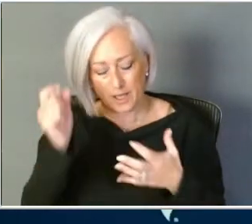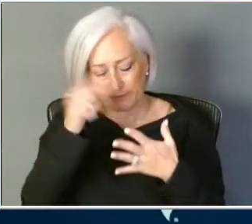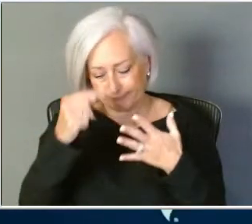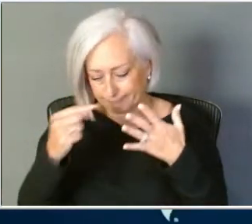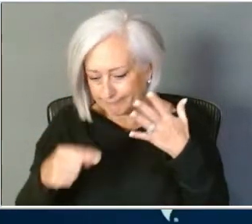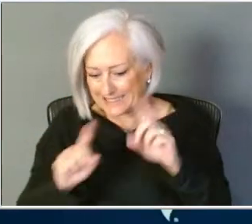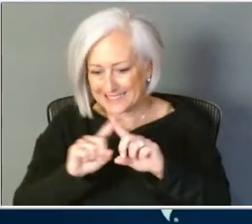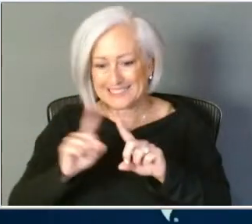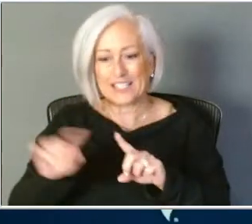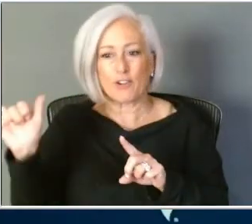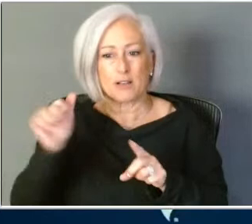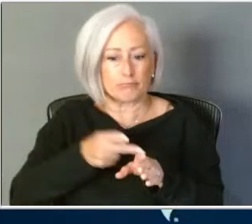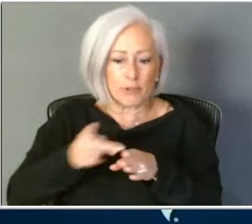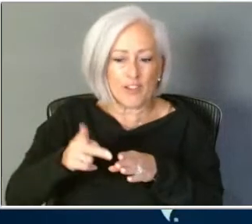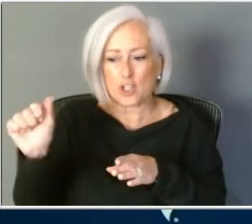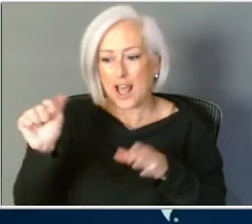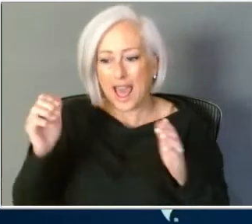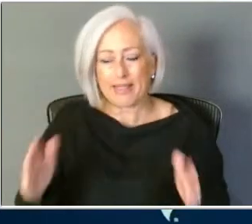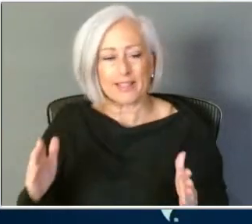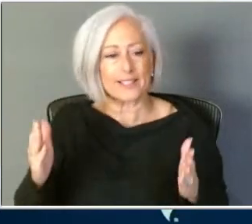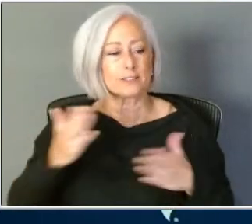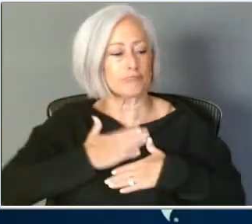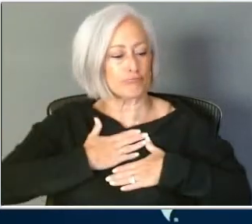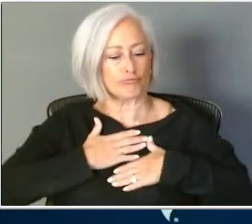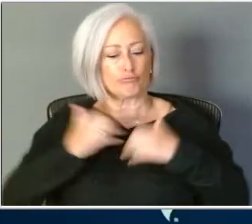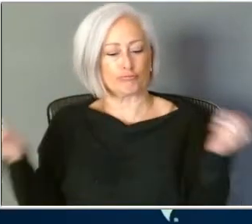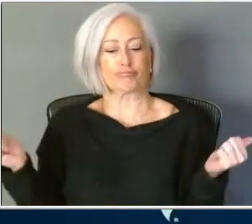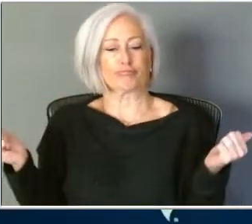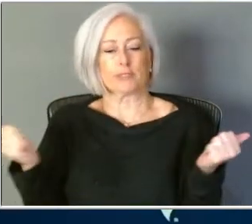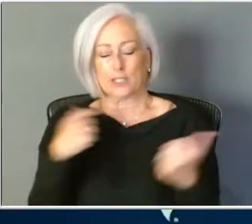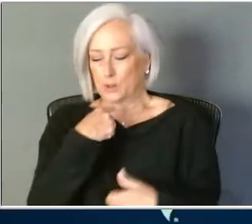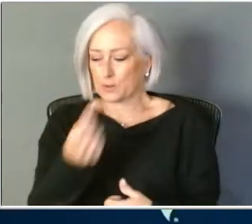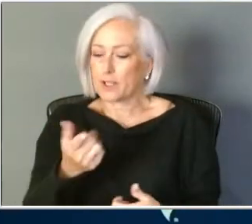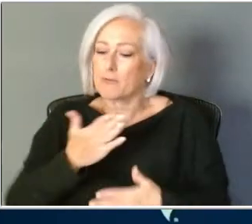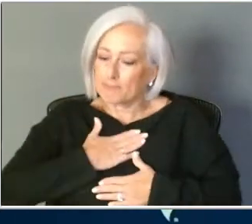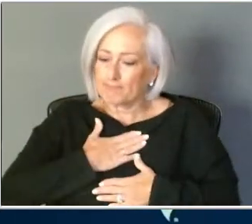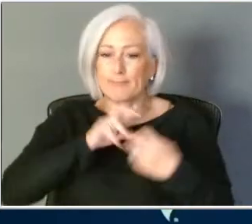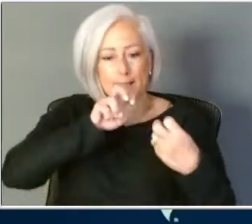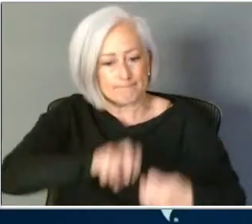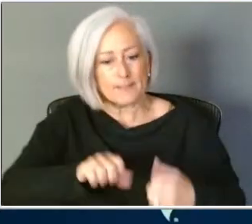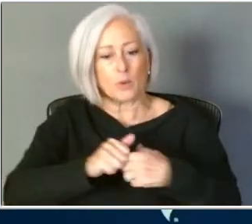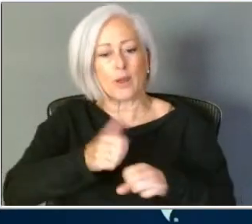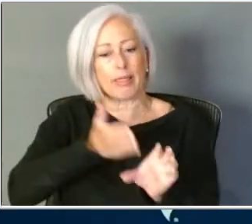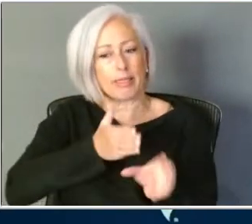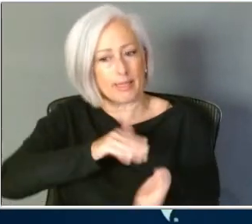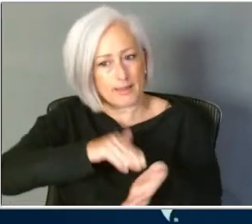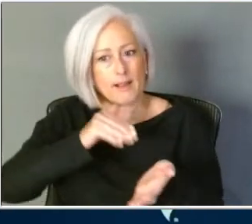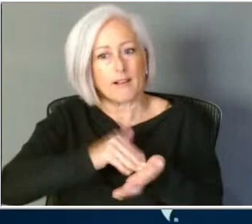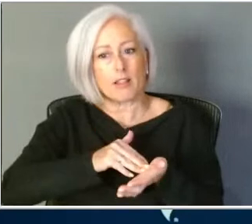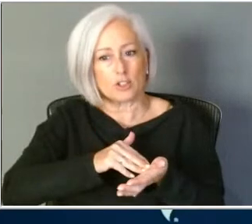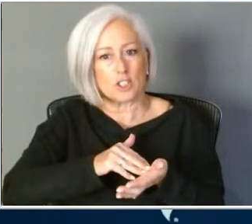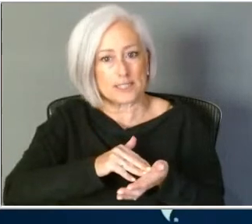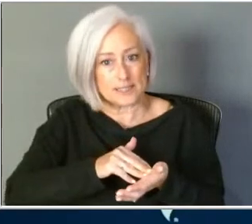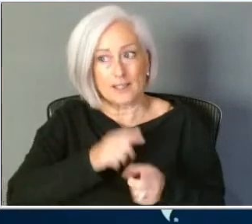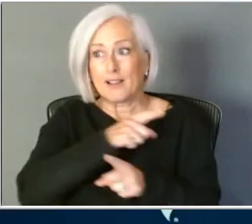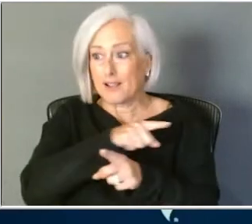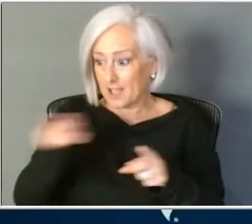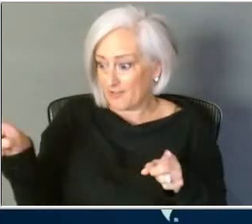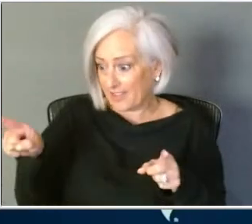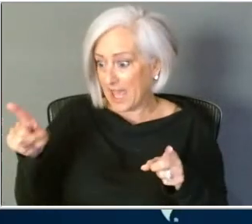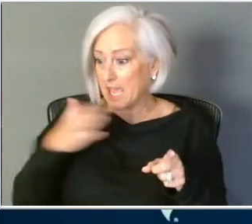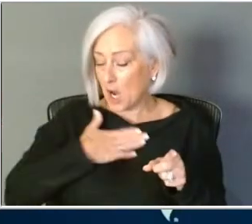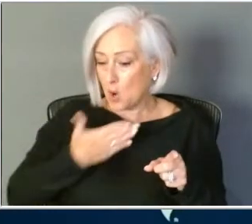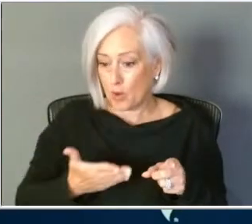few. And I think that just normalizes. Like, you have these athletes sometimes we put on a pedestal that they're willing to seek help. So I think it just shows the